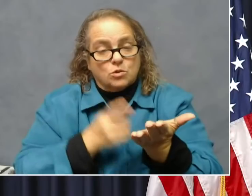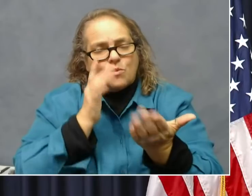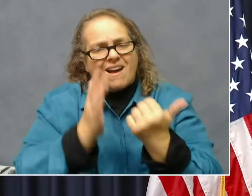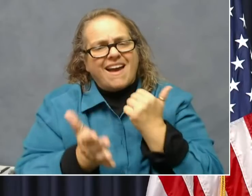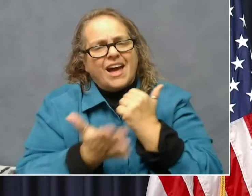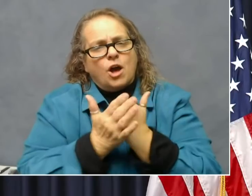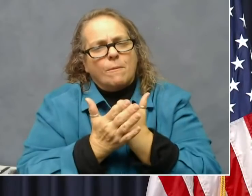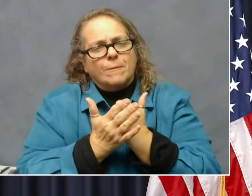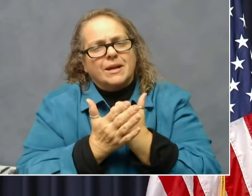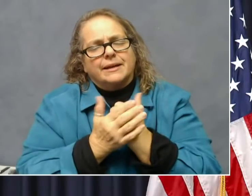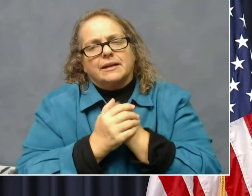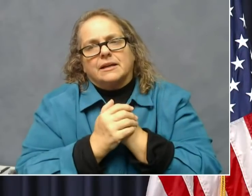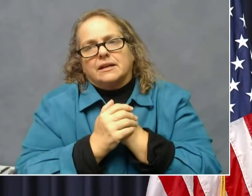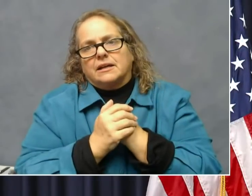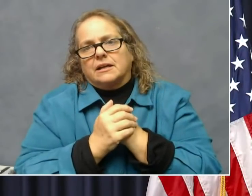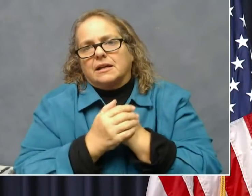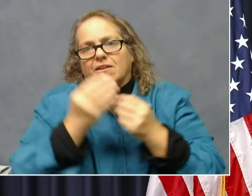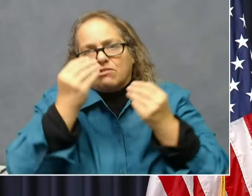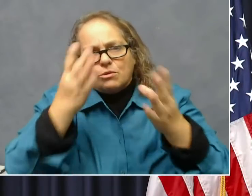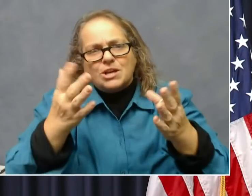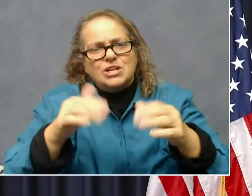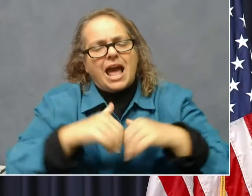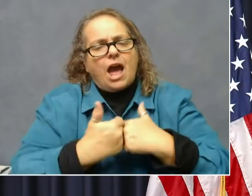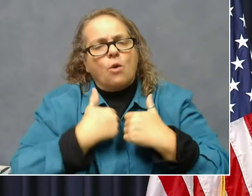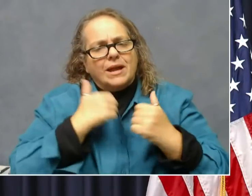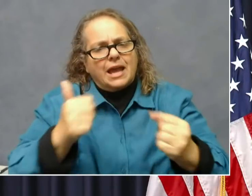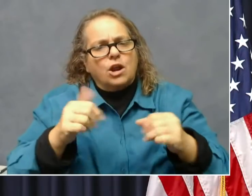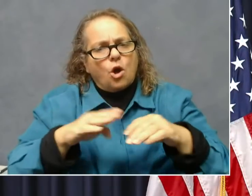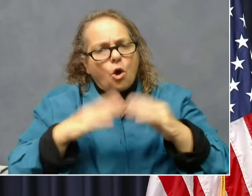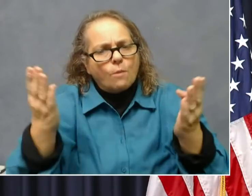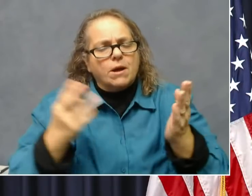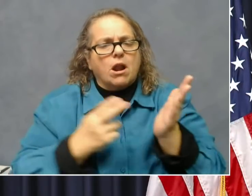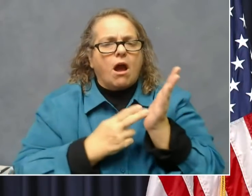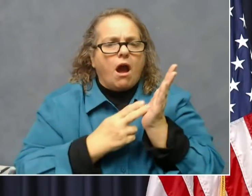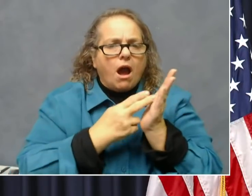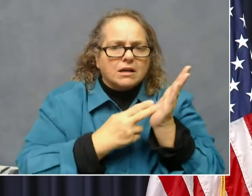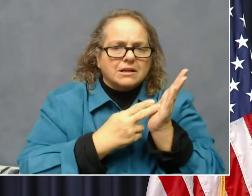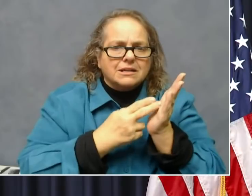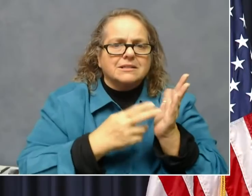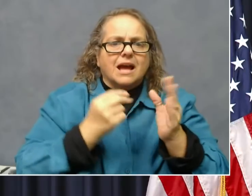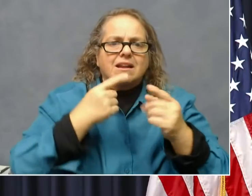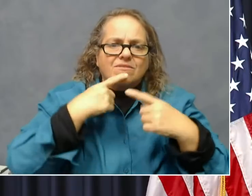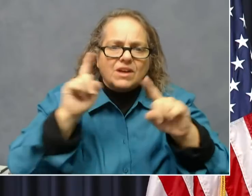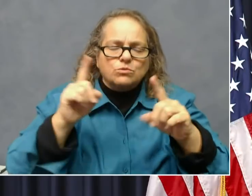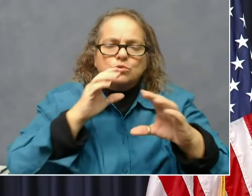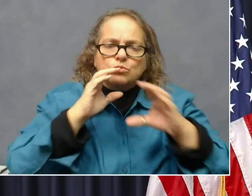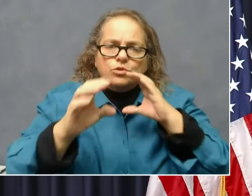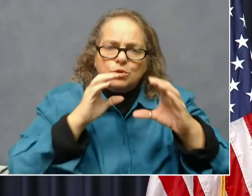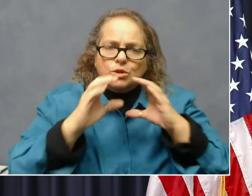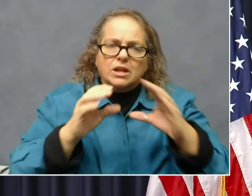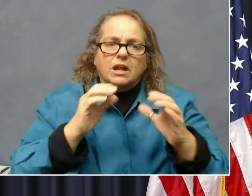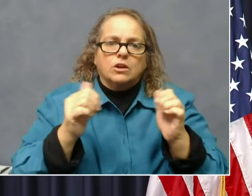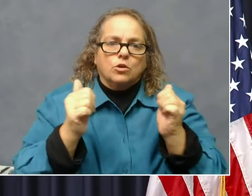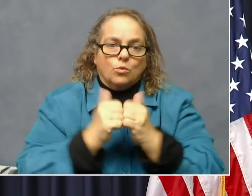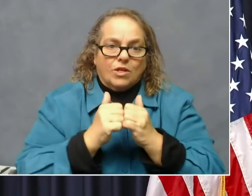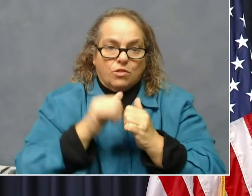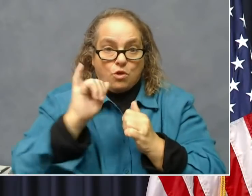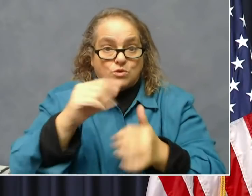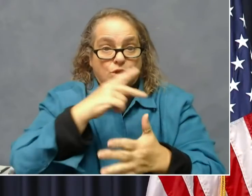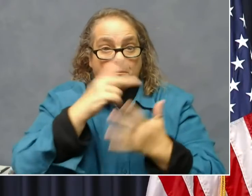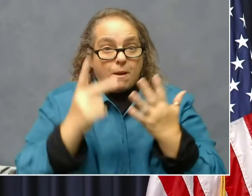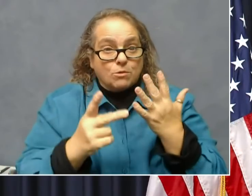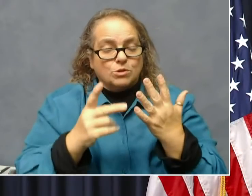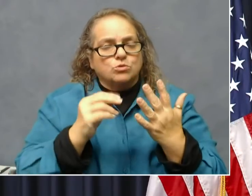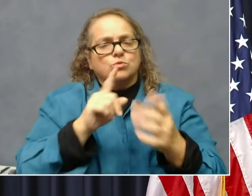we openly, honestly, and effectively communicate with those populations and ensure